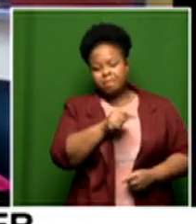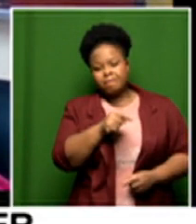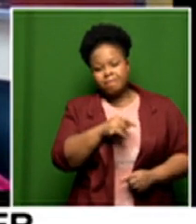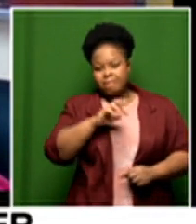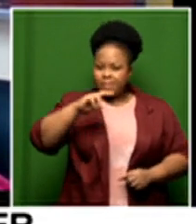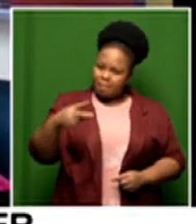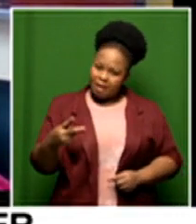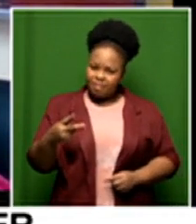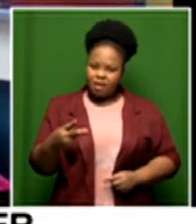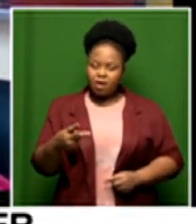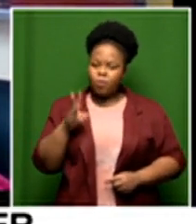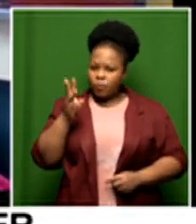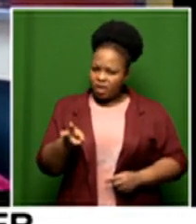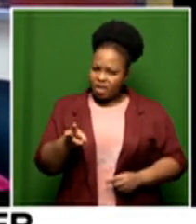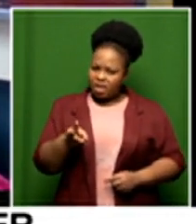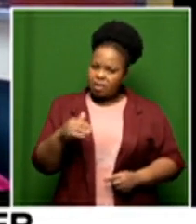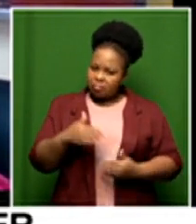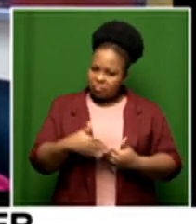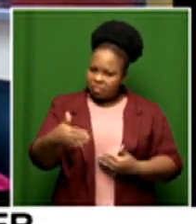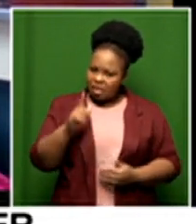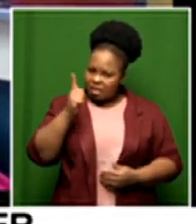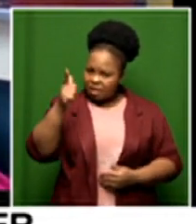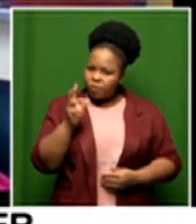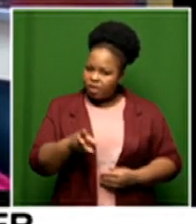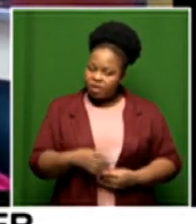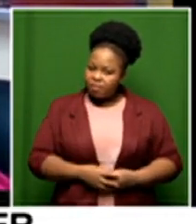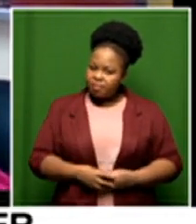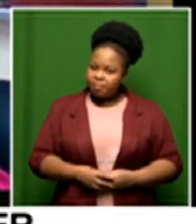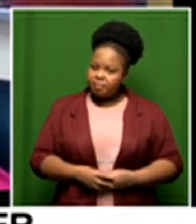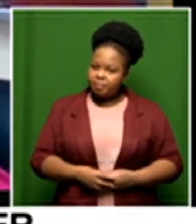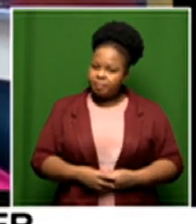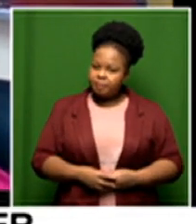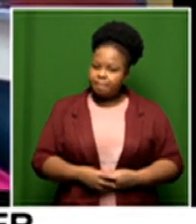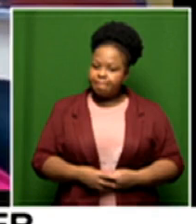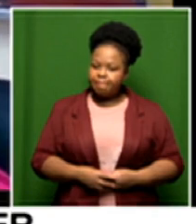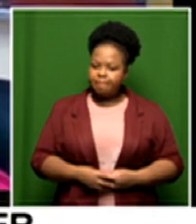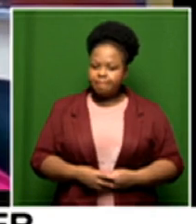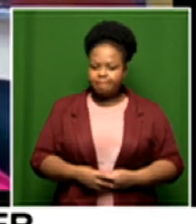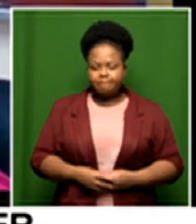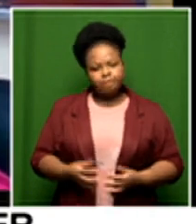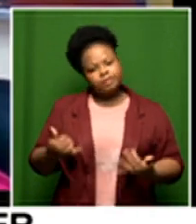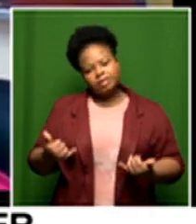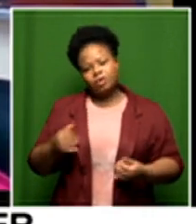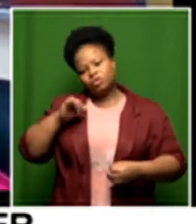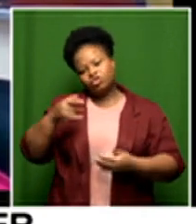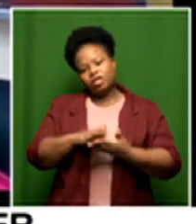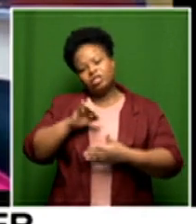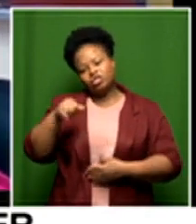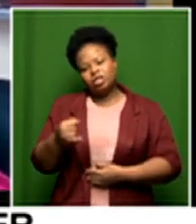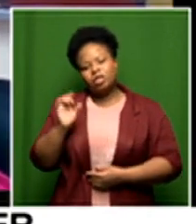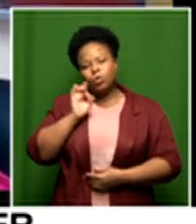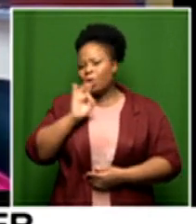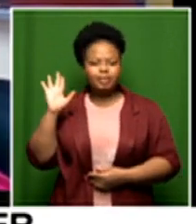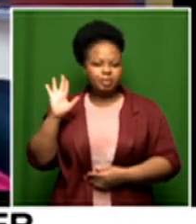receive another inoculation at some later stage? For now, Johnson & Johnson is only